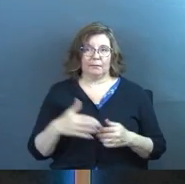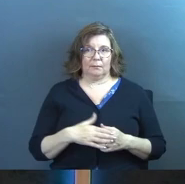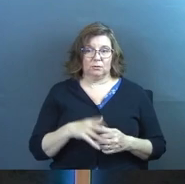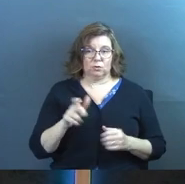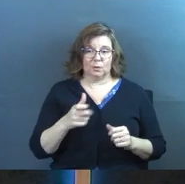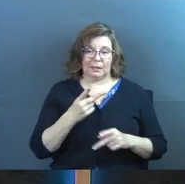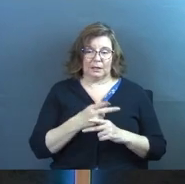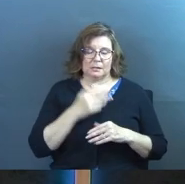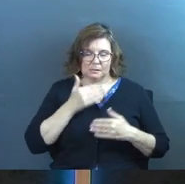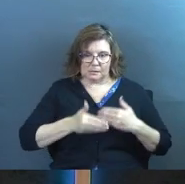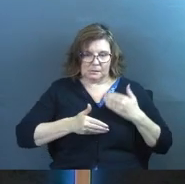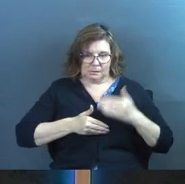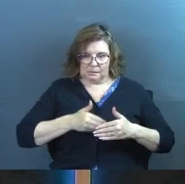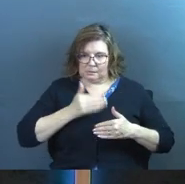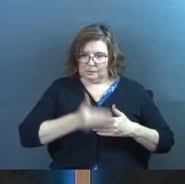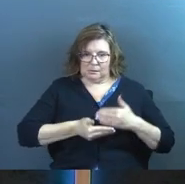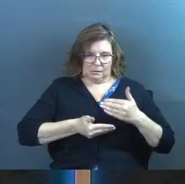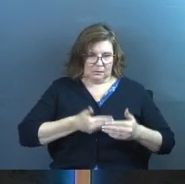So that you could keep going.